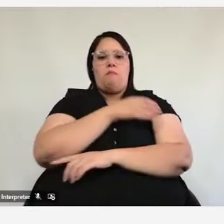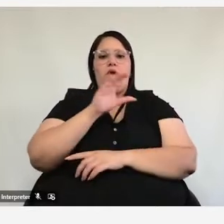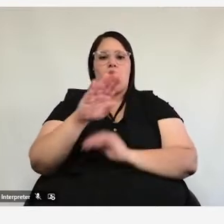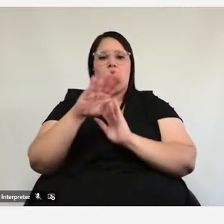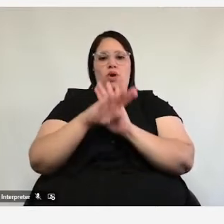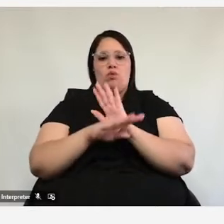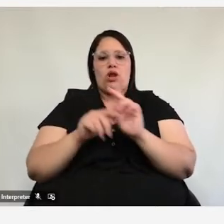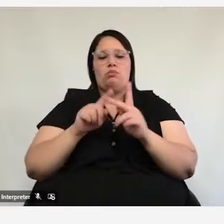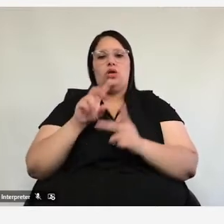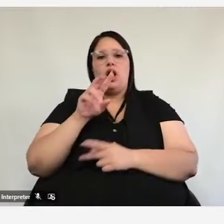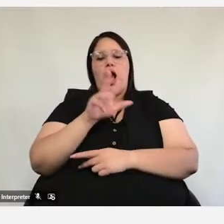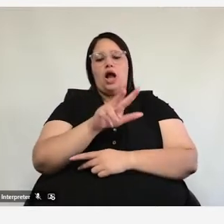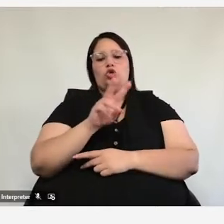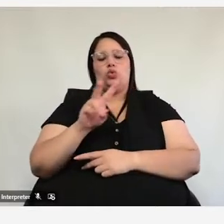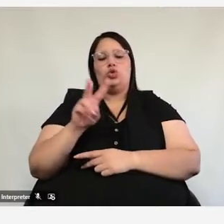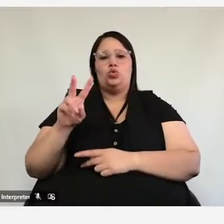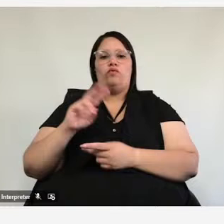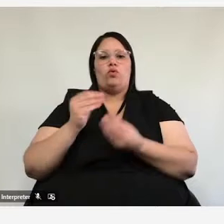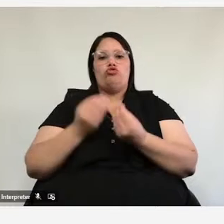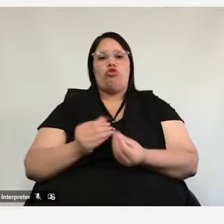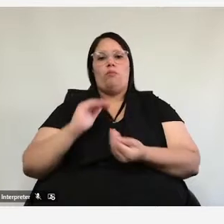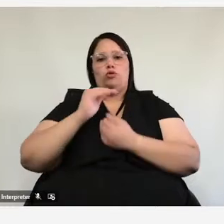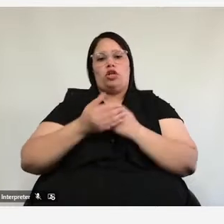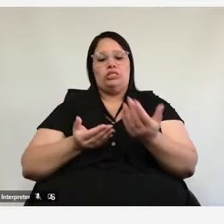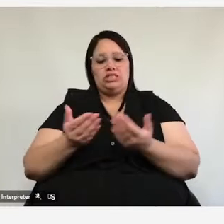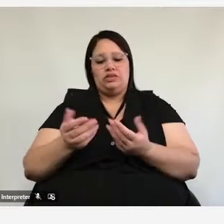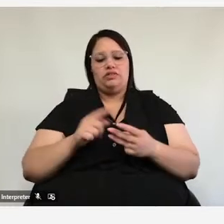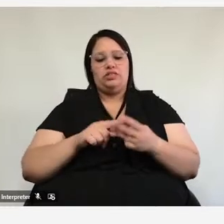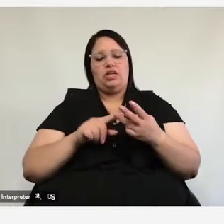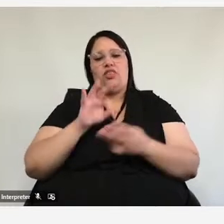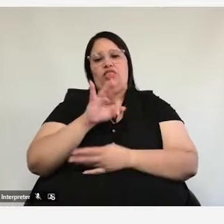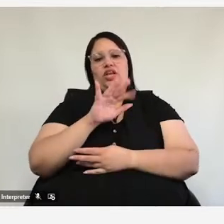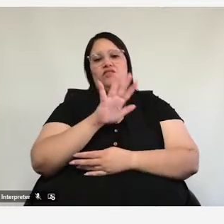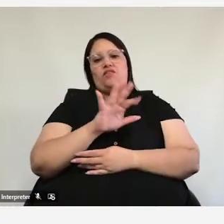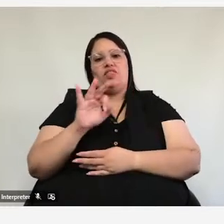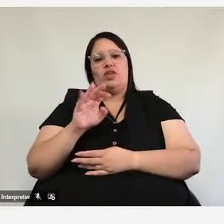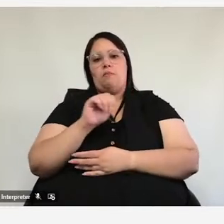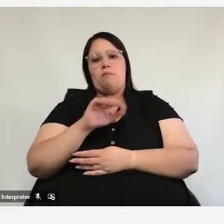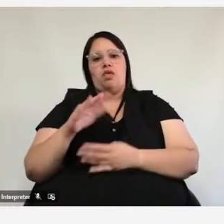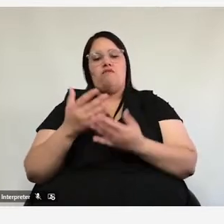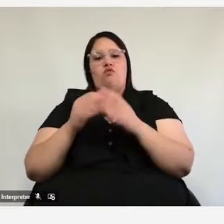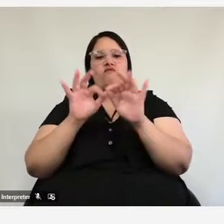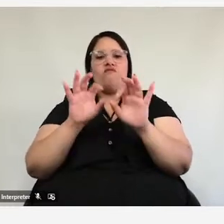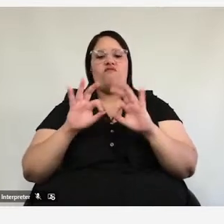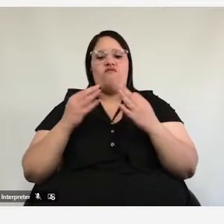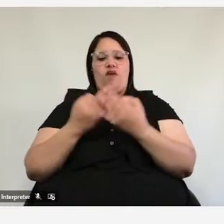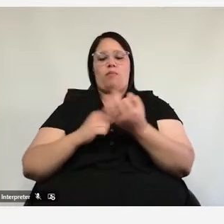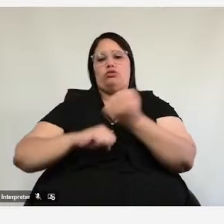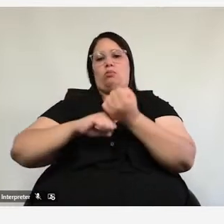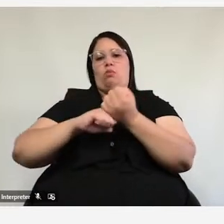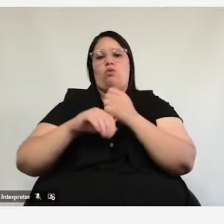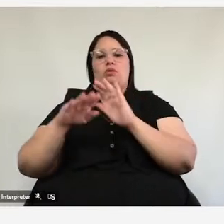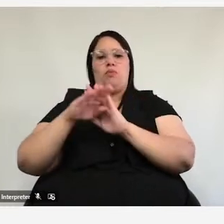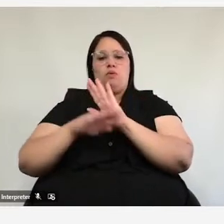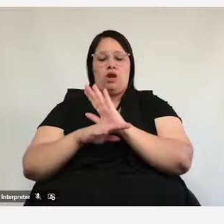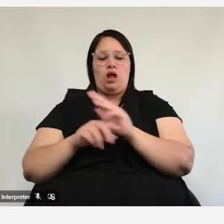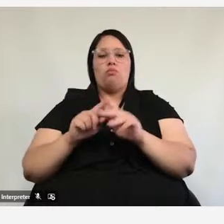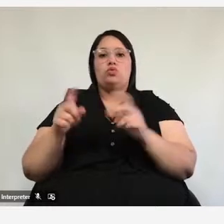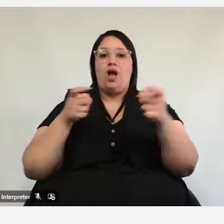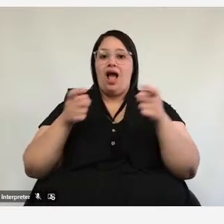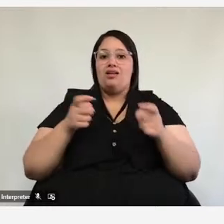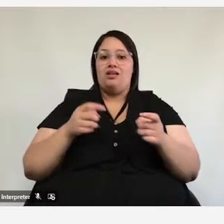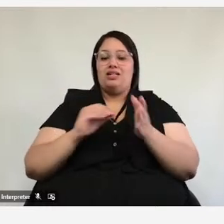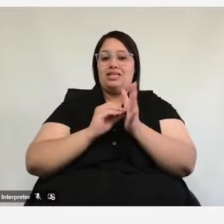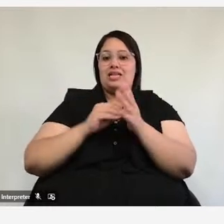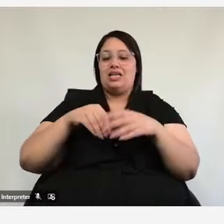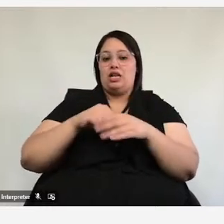million for Child Protection Services, and 353 million for family strengthening programs. To tackle gangsterism in